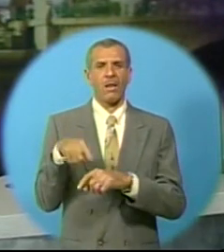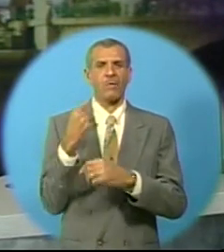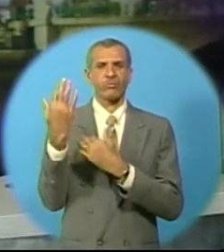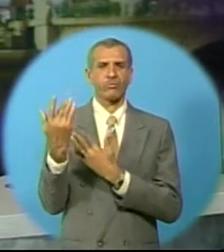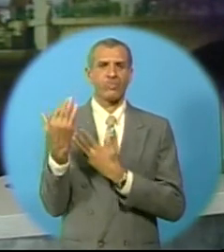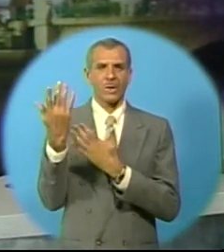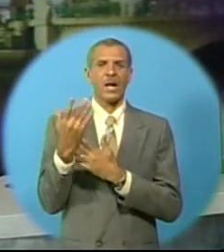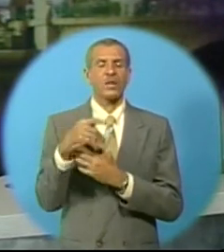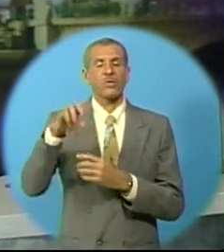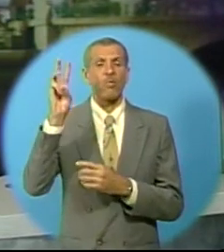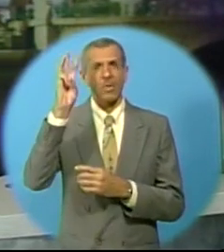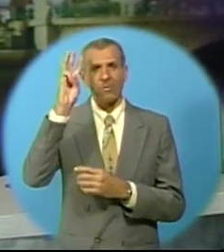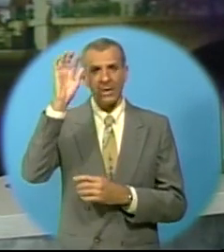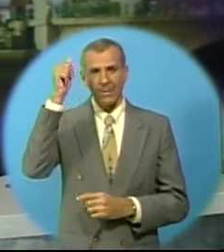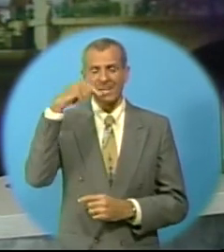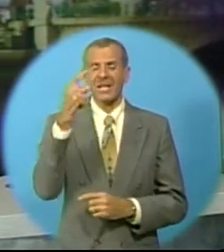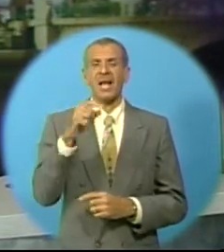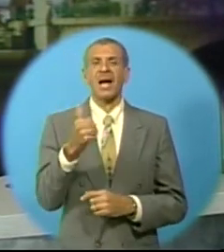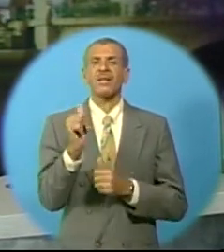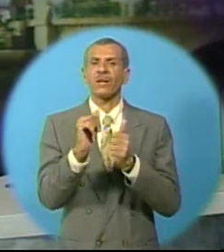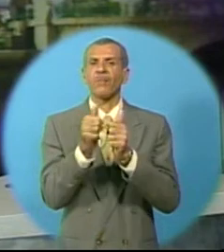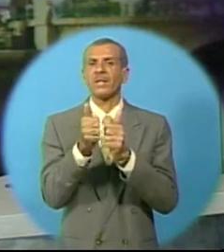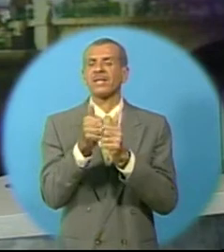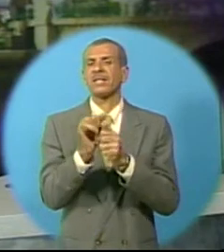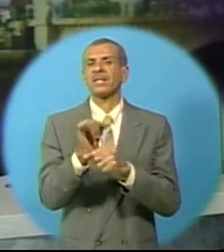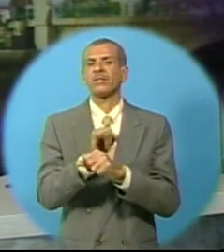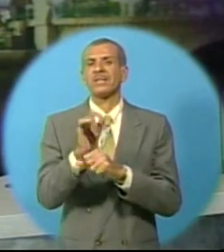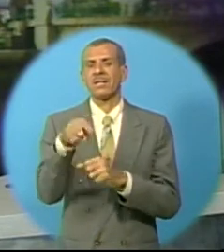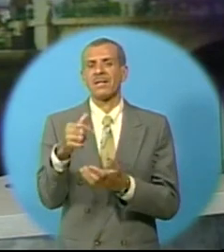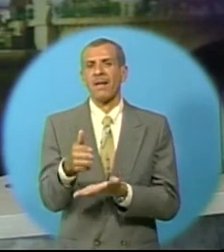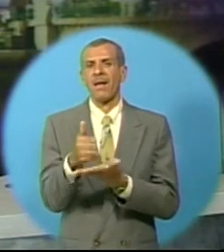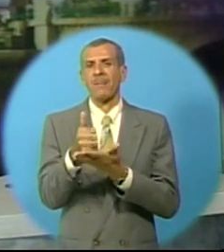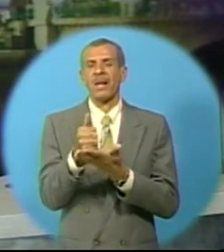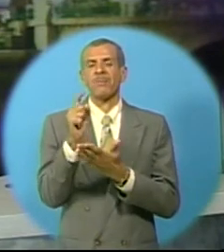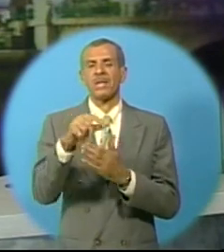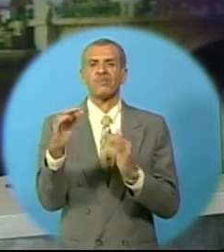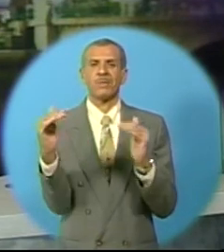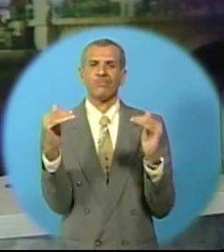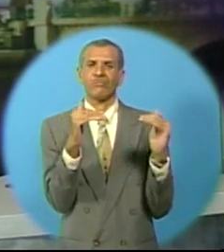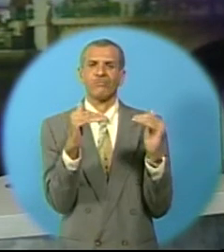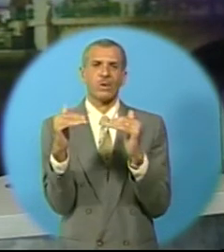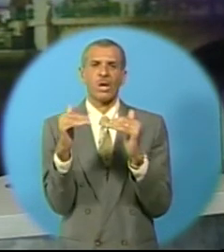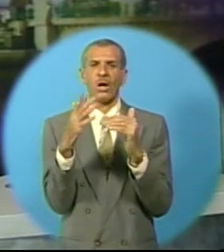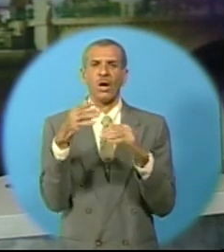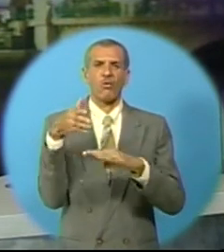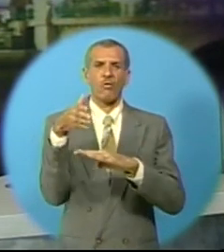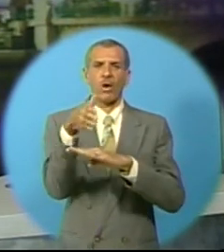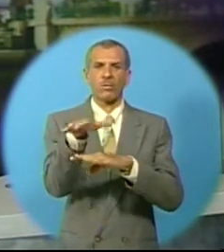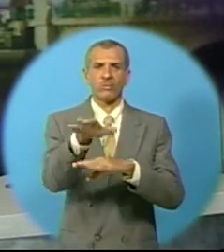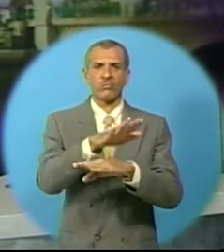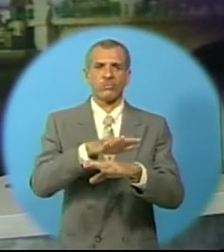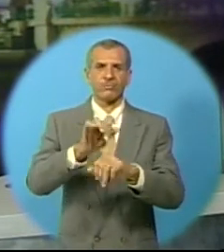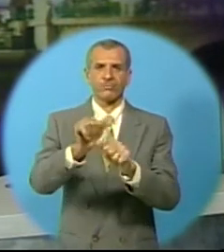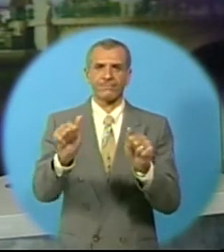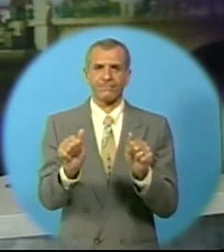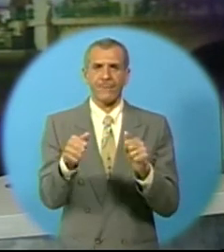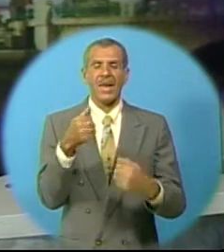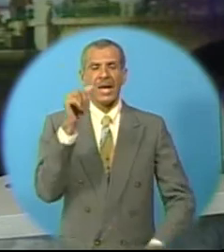Wilfred Abrams, who says that other players in the industry need help and a level playing field is needed across the sector. Mr. Abram